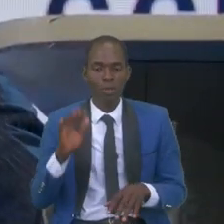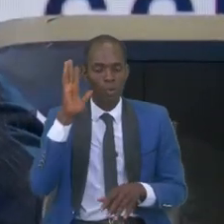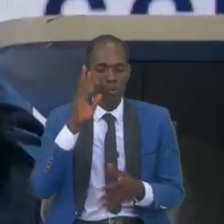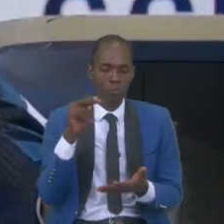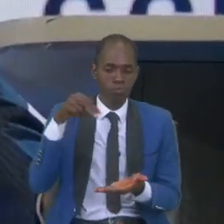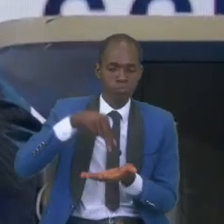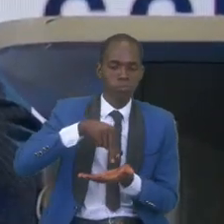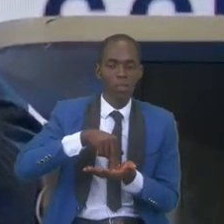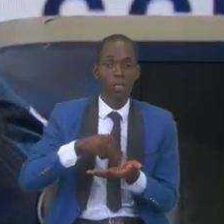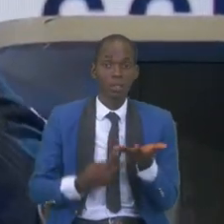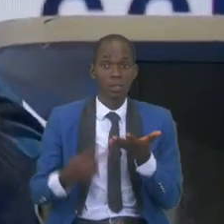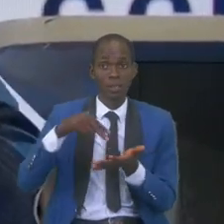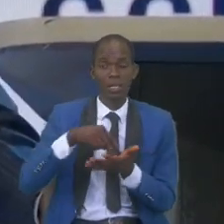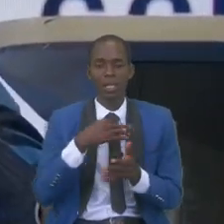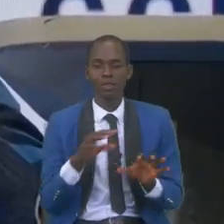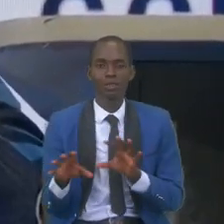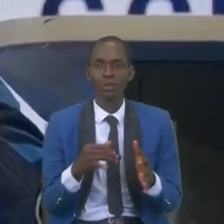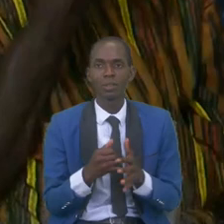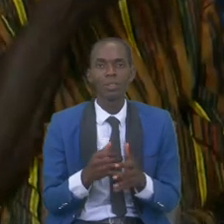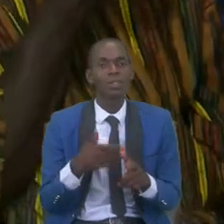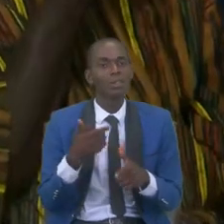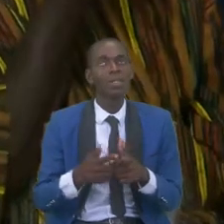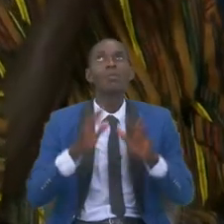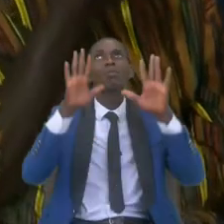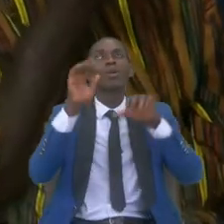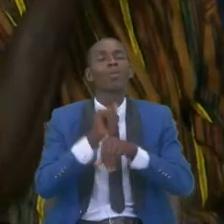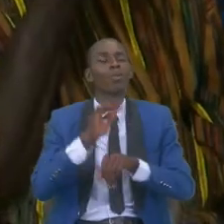it, miracles will multiply. Amen.